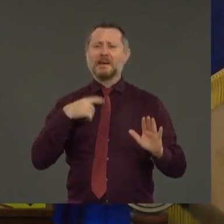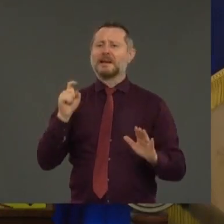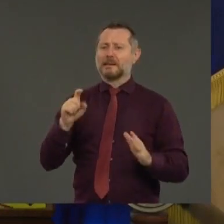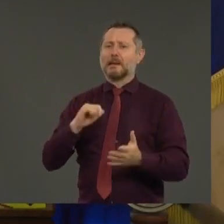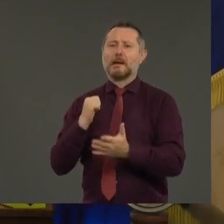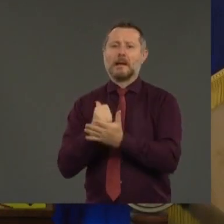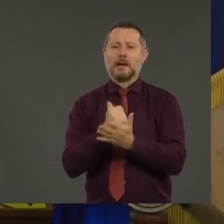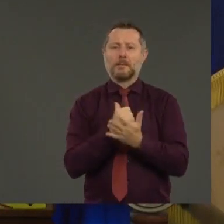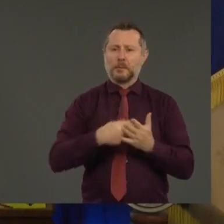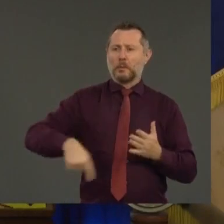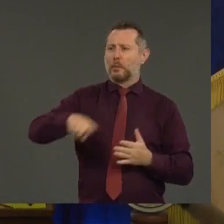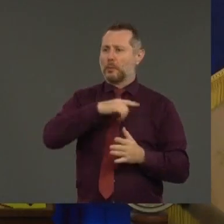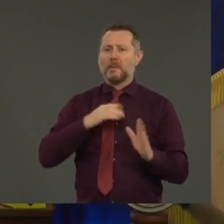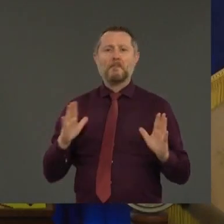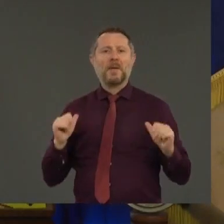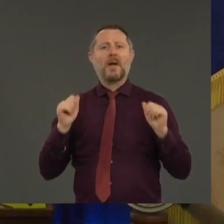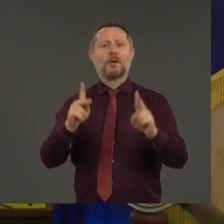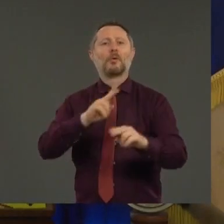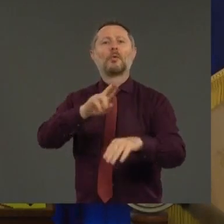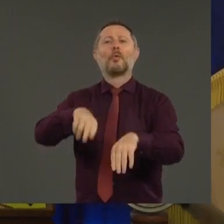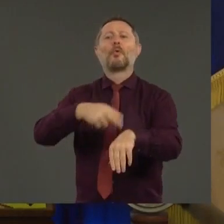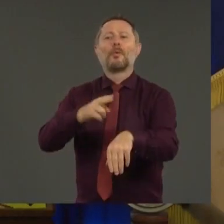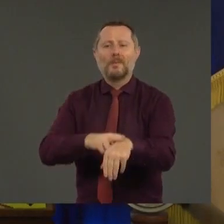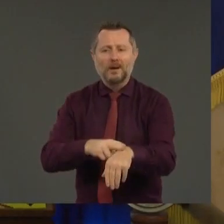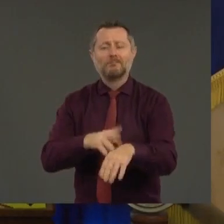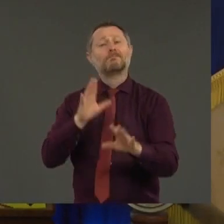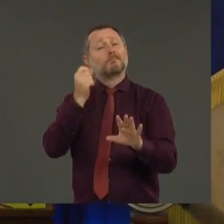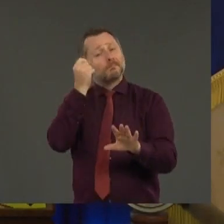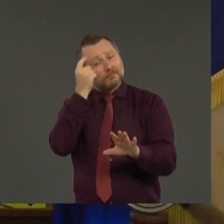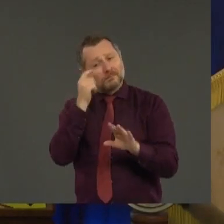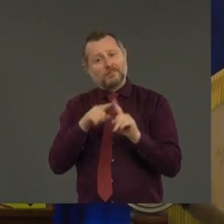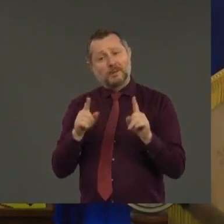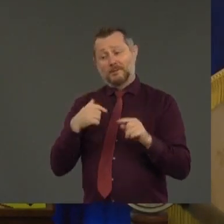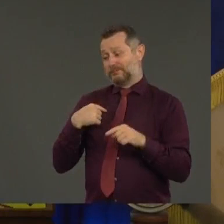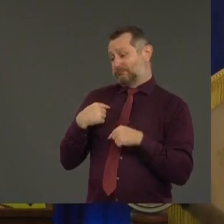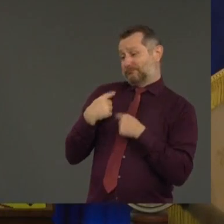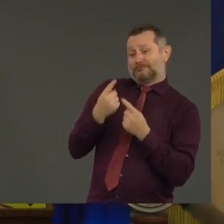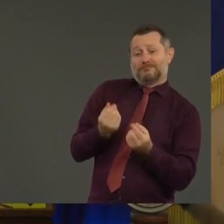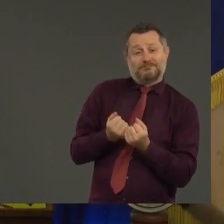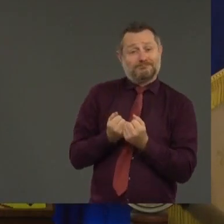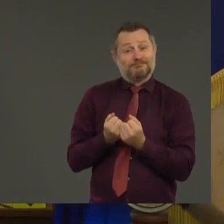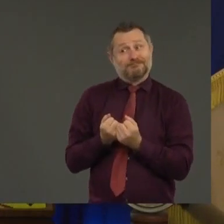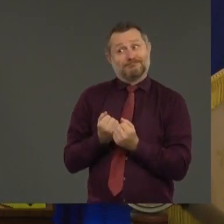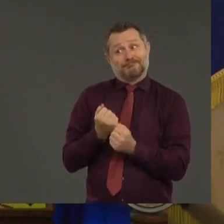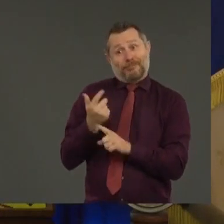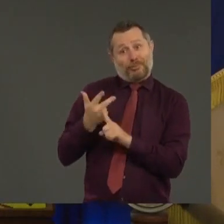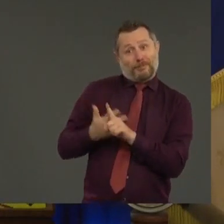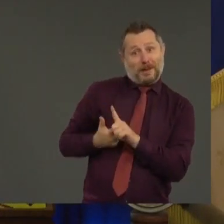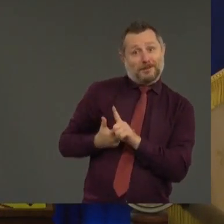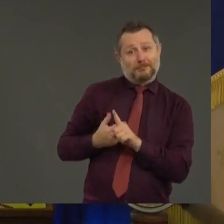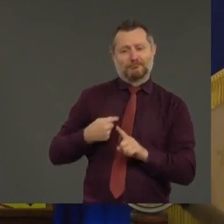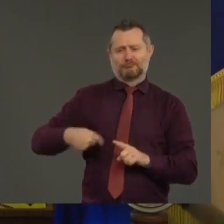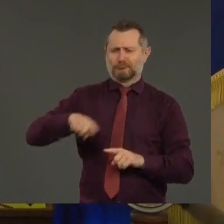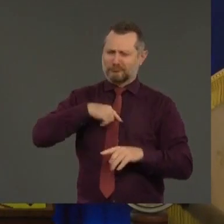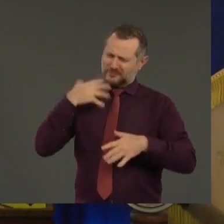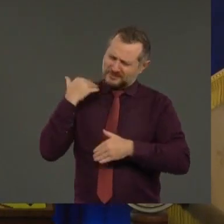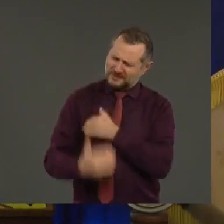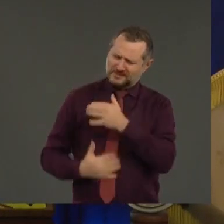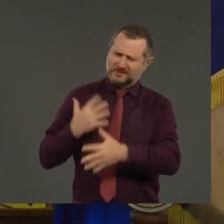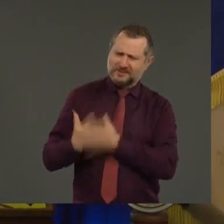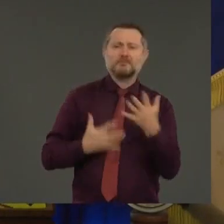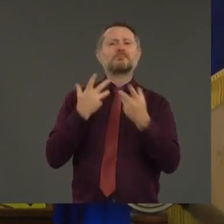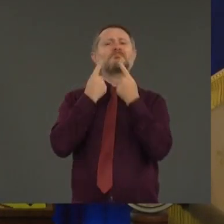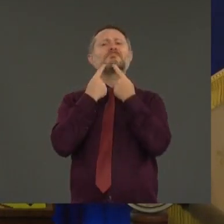normal. But with all of that, it's clear that over the past 3 months, we have done the impossible. In the